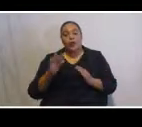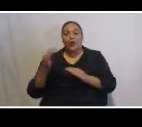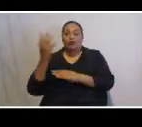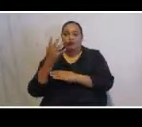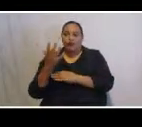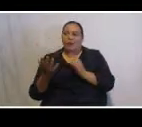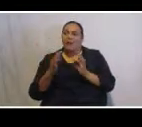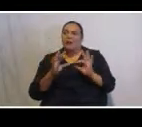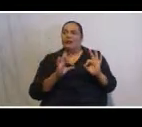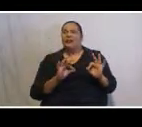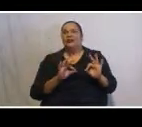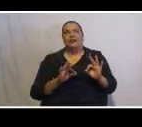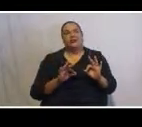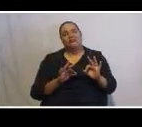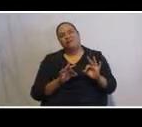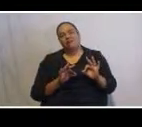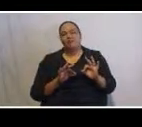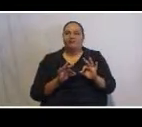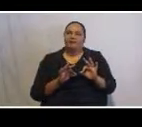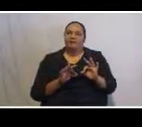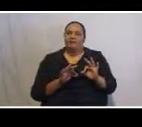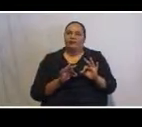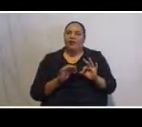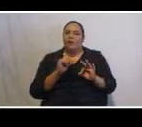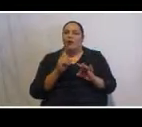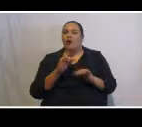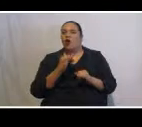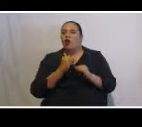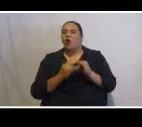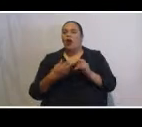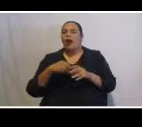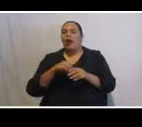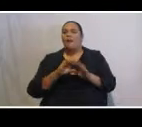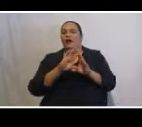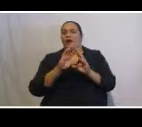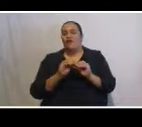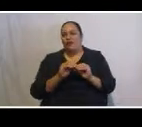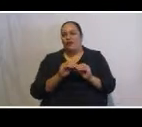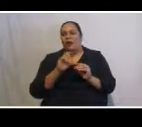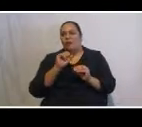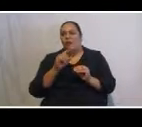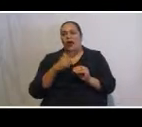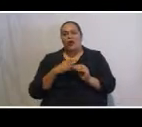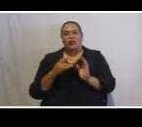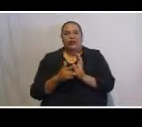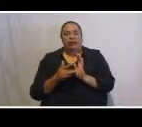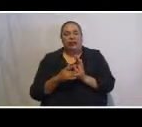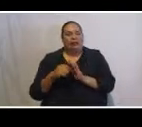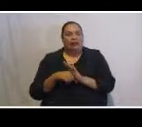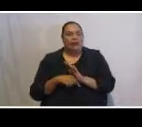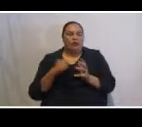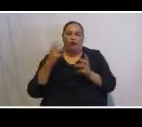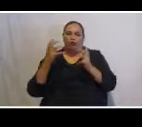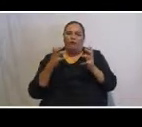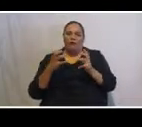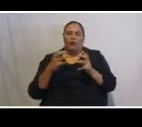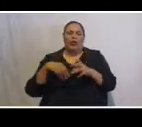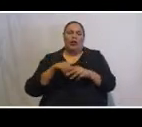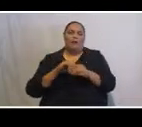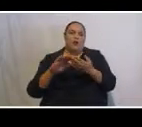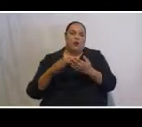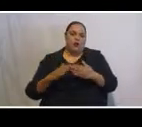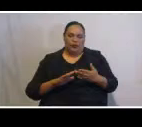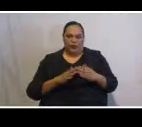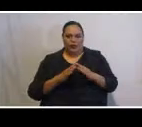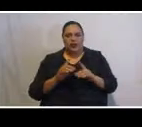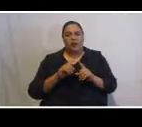maybe this is, what is wrong with all of this. We've been too technical and confusing the communities.